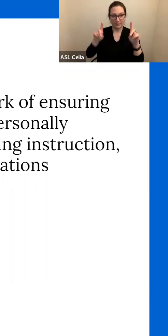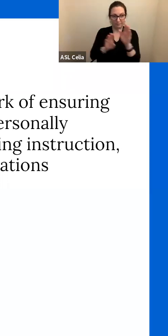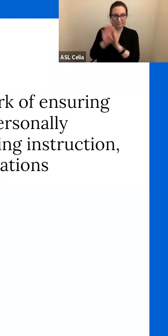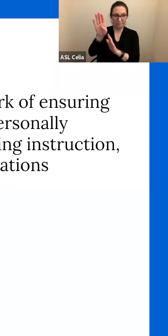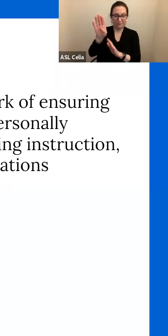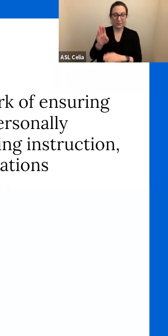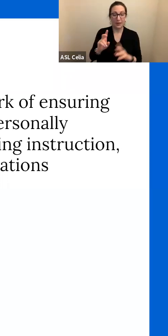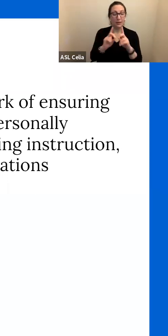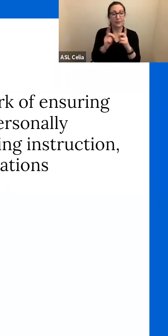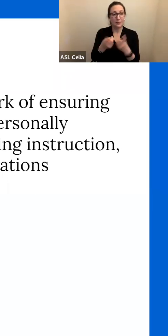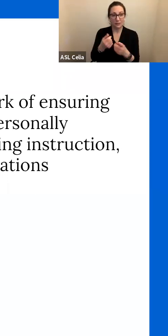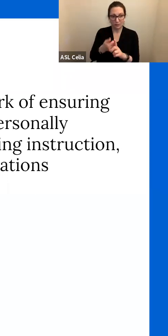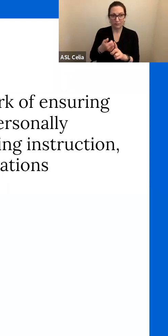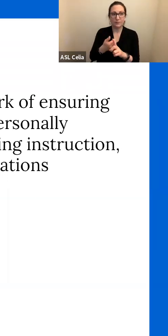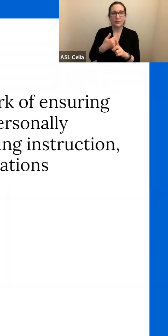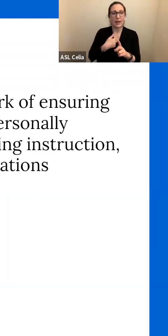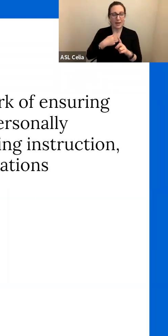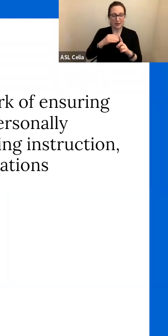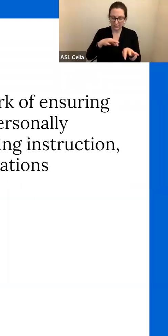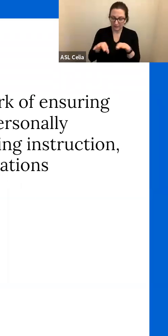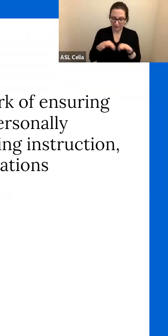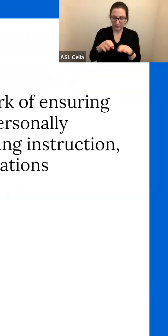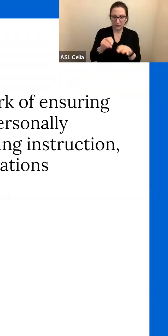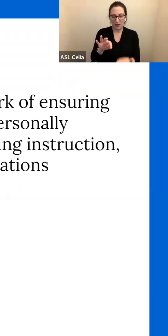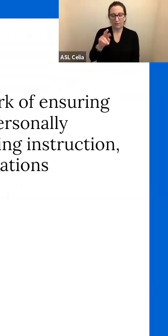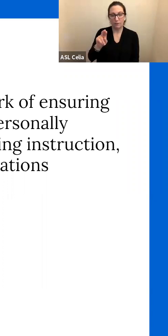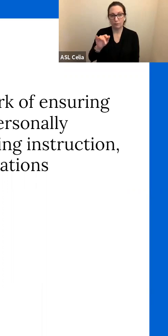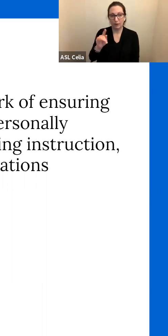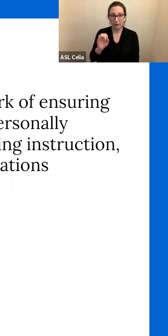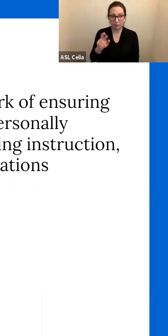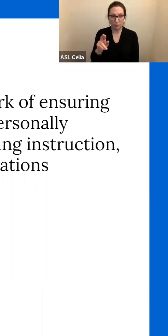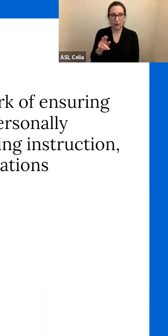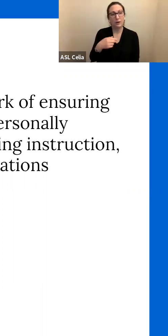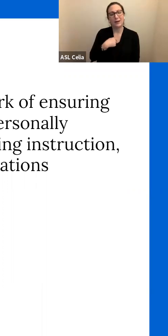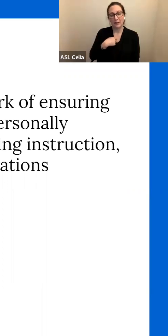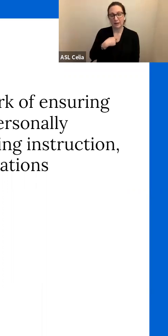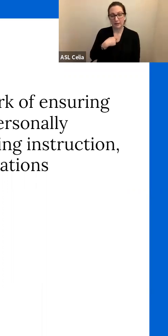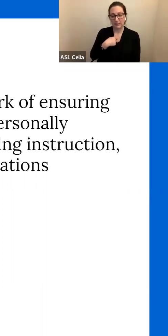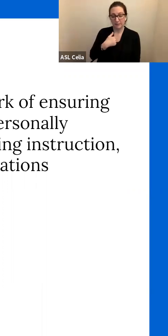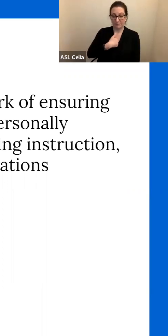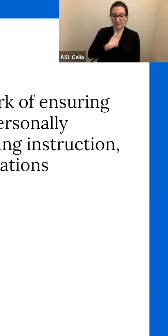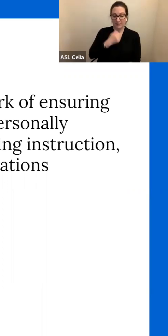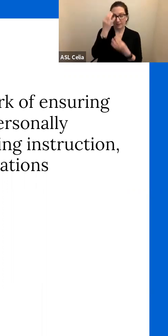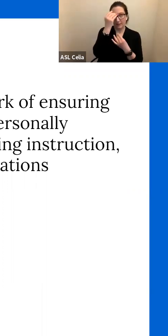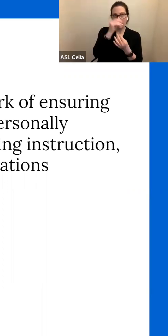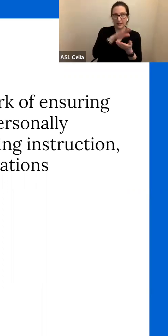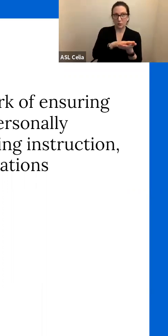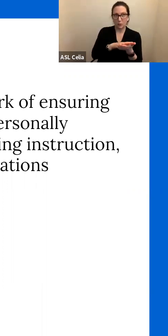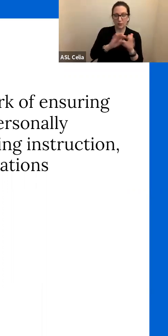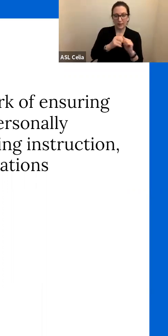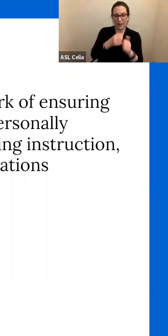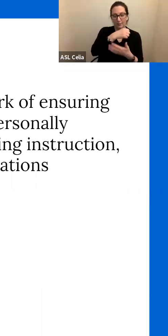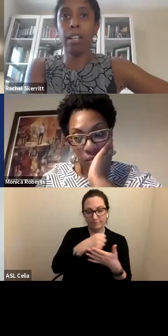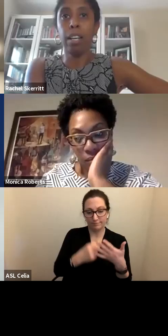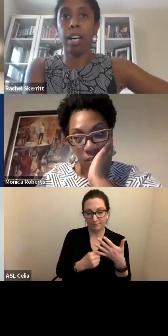has a holistic definition of rigor. I think I was more thinking about how schools are categorized as the level of intervention